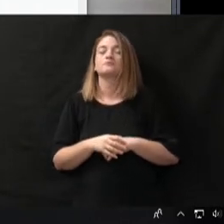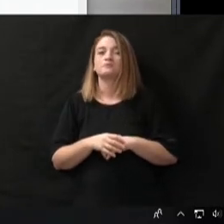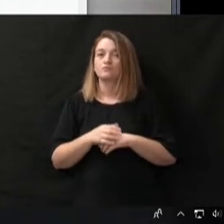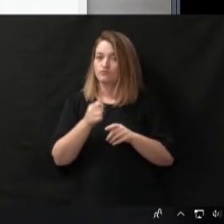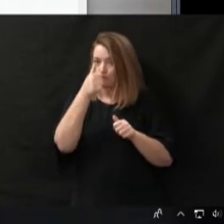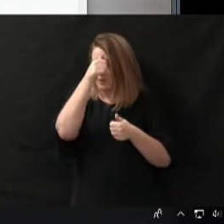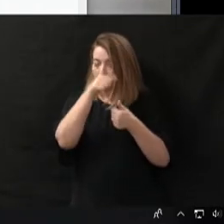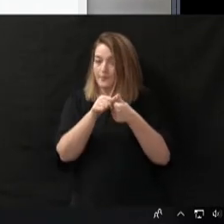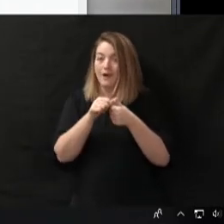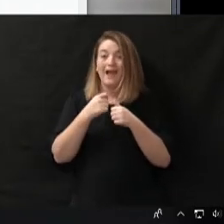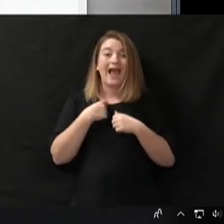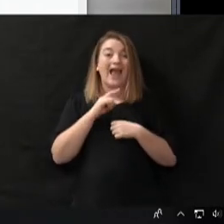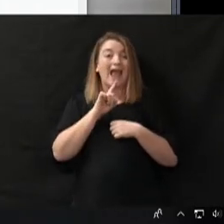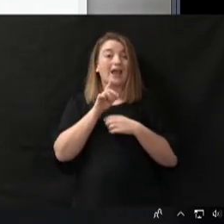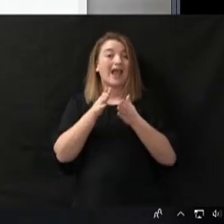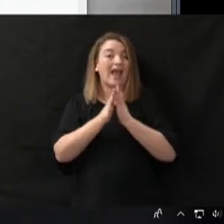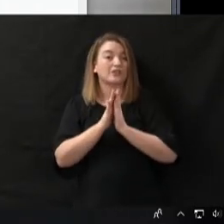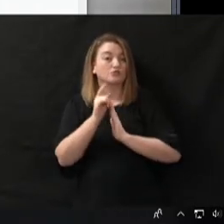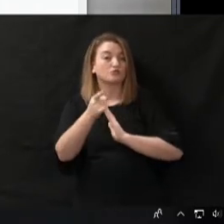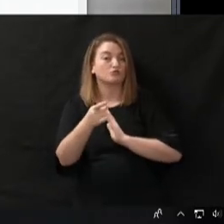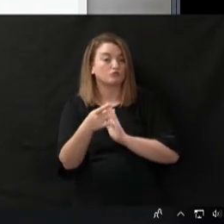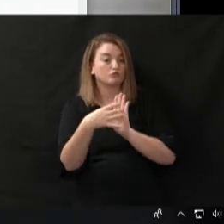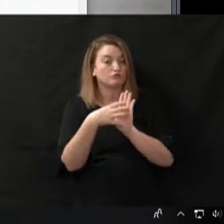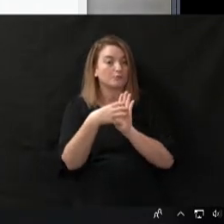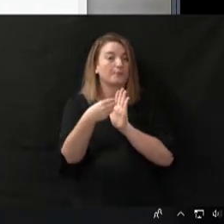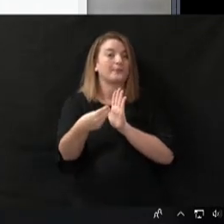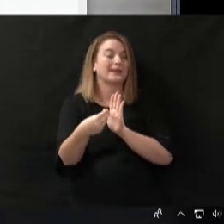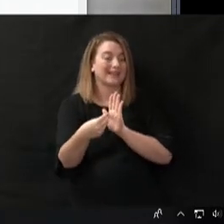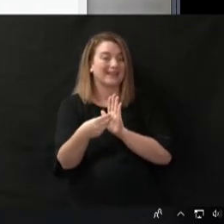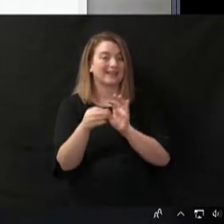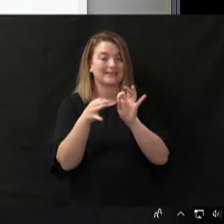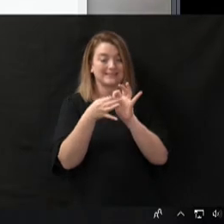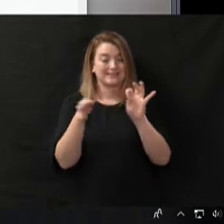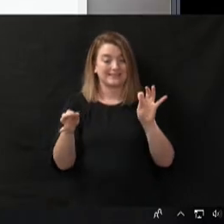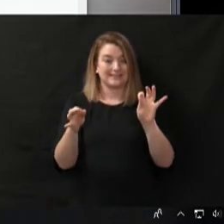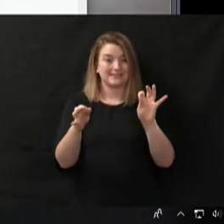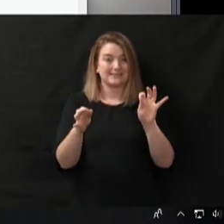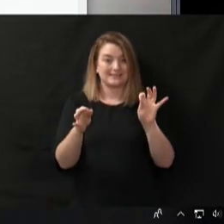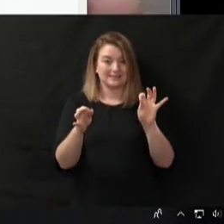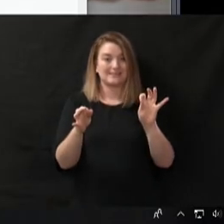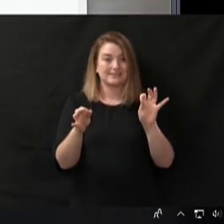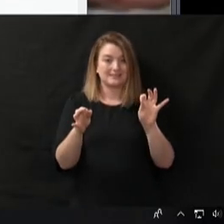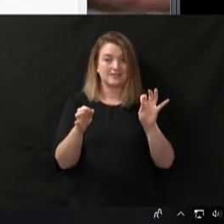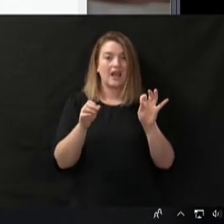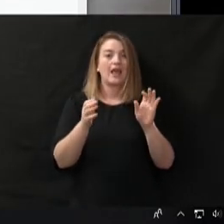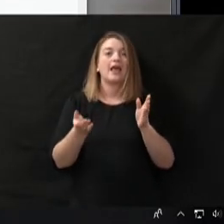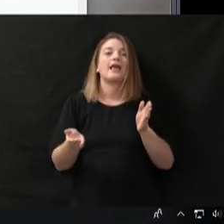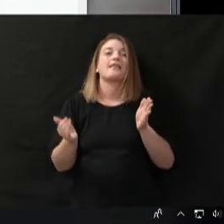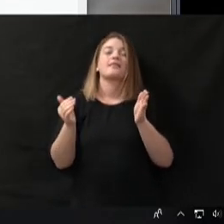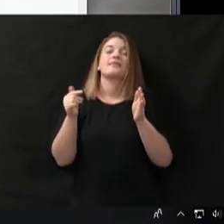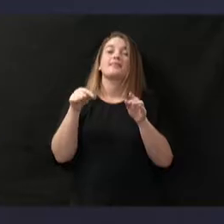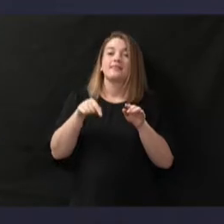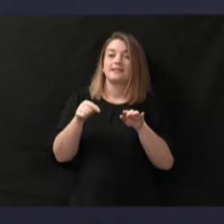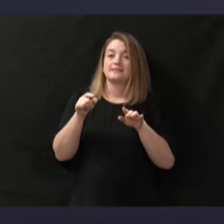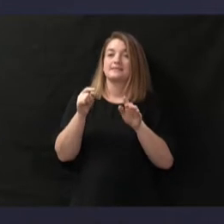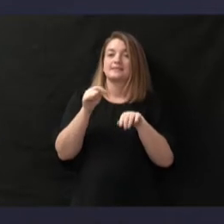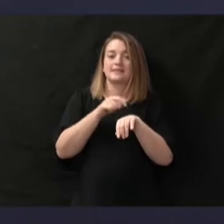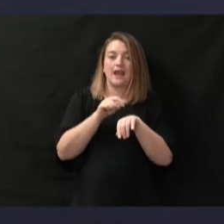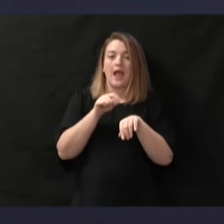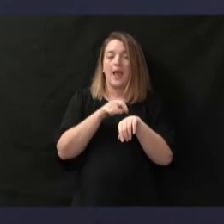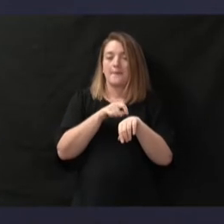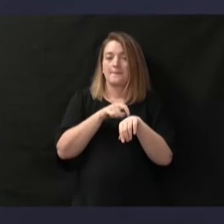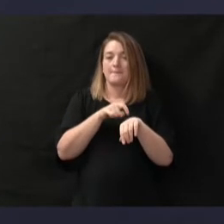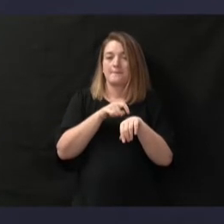sentence back. And then the student puts the sentence on their fingers, this time one